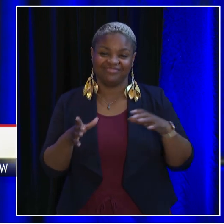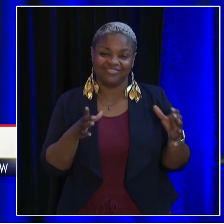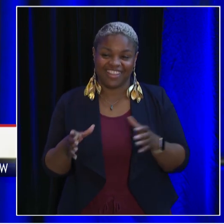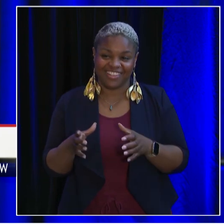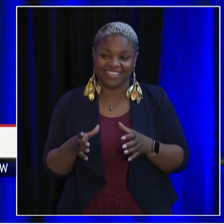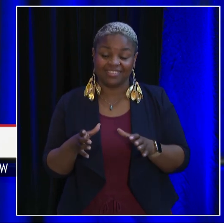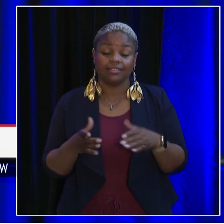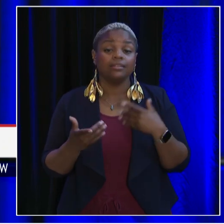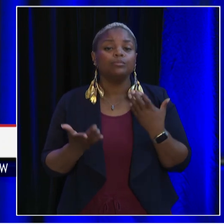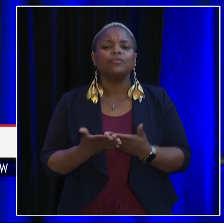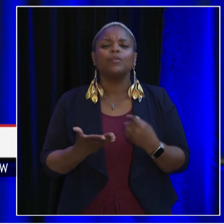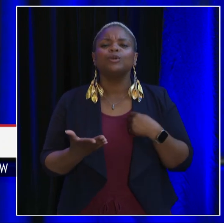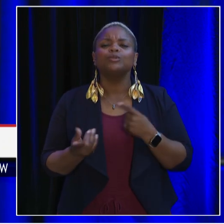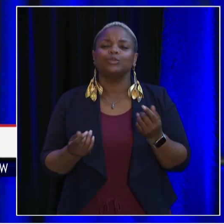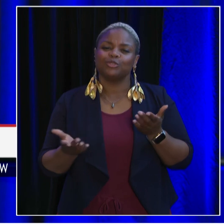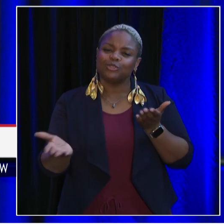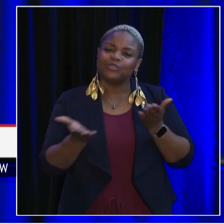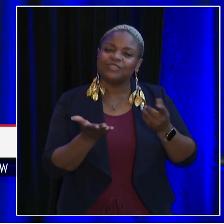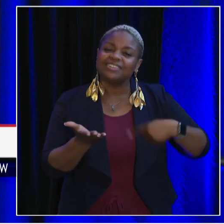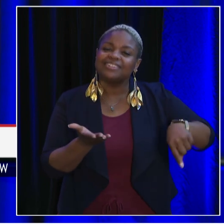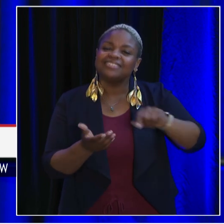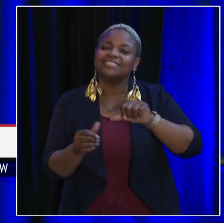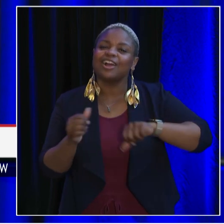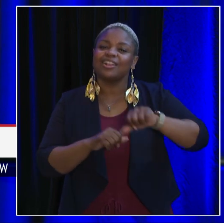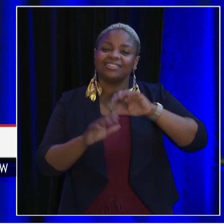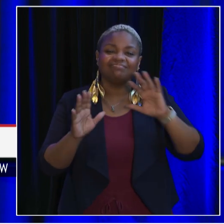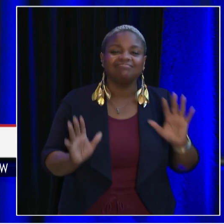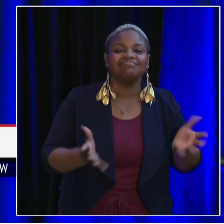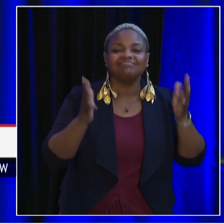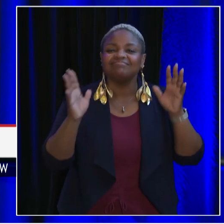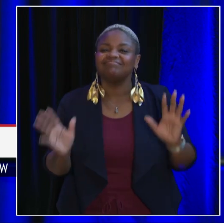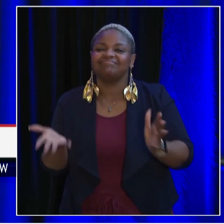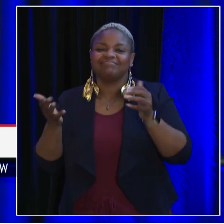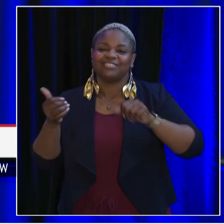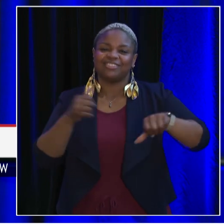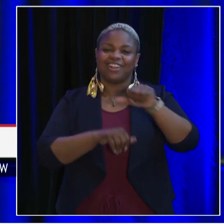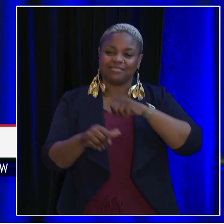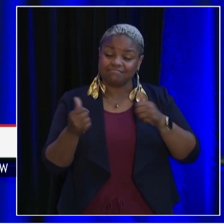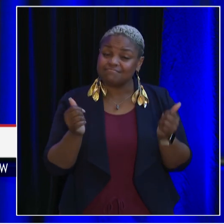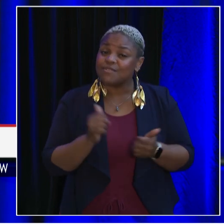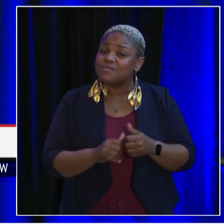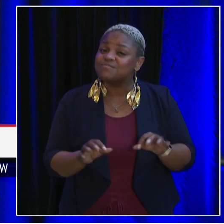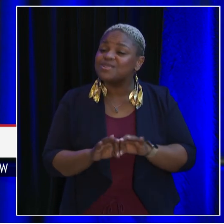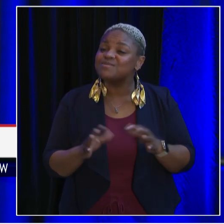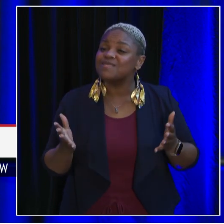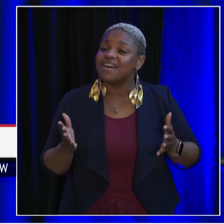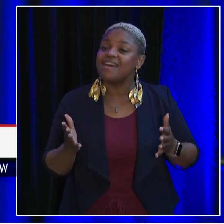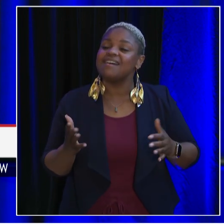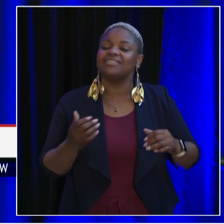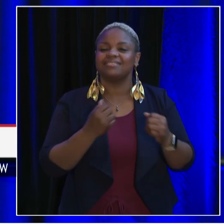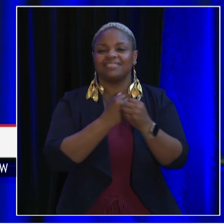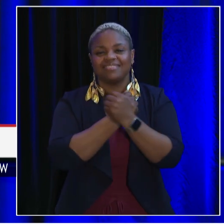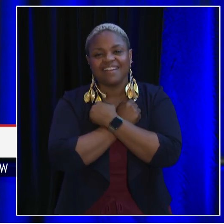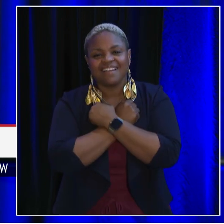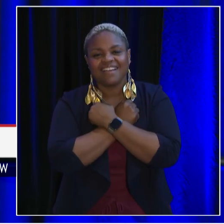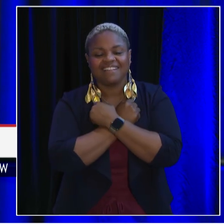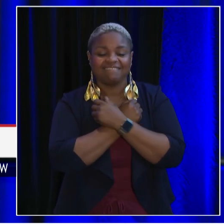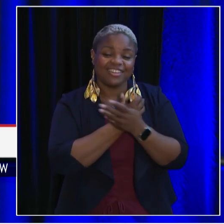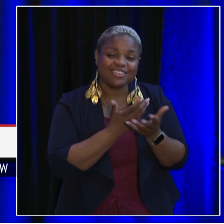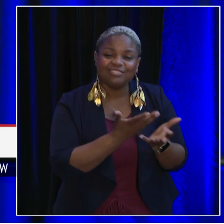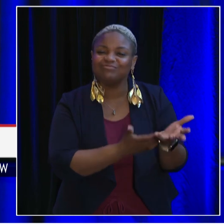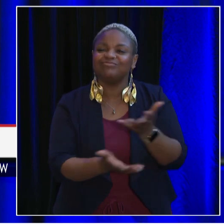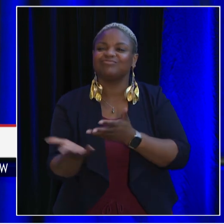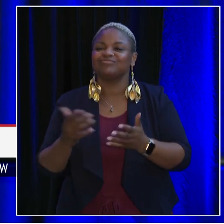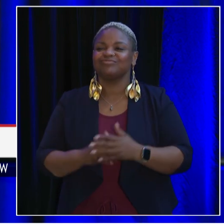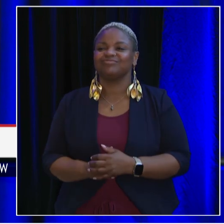another, to lift one another, and most of all, love one another. May we be so transformed in